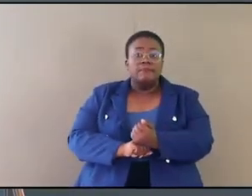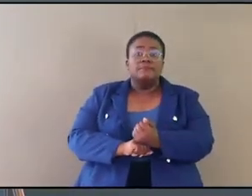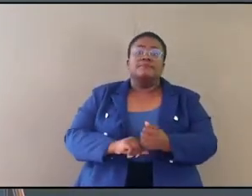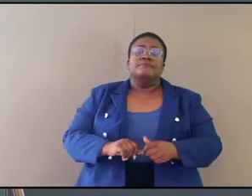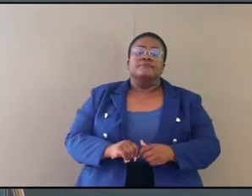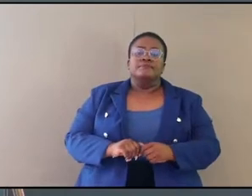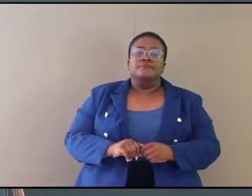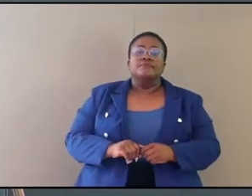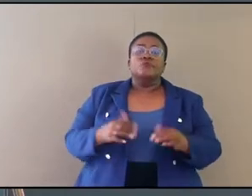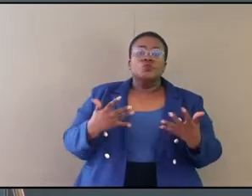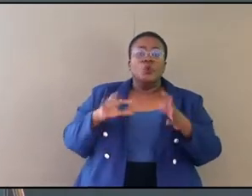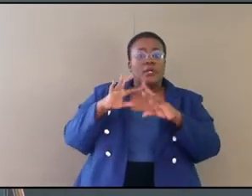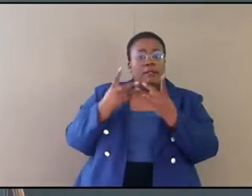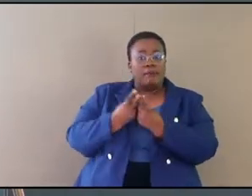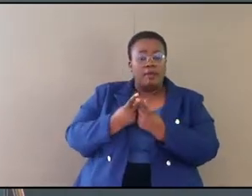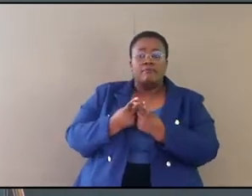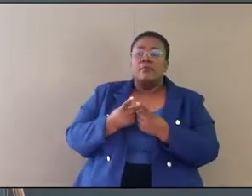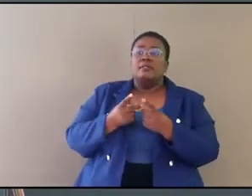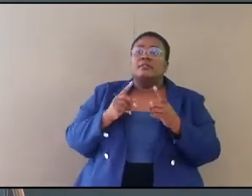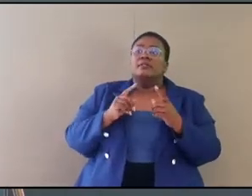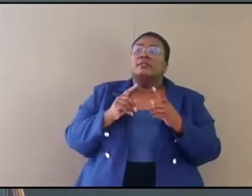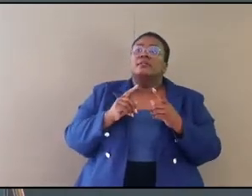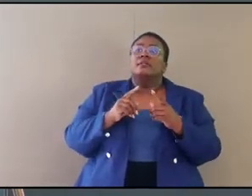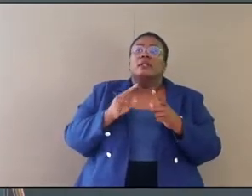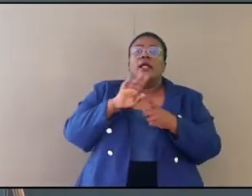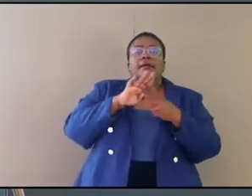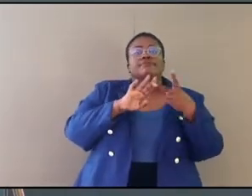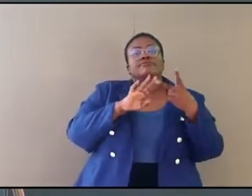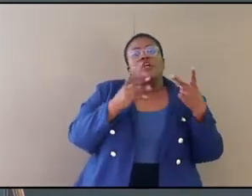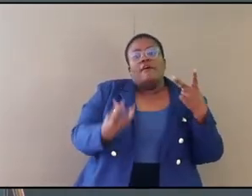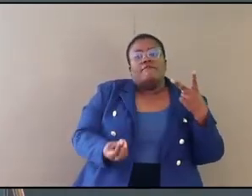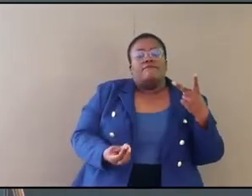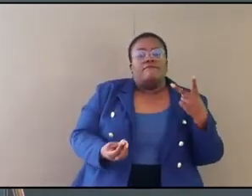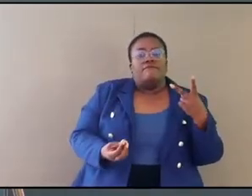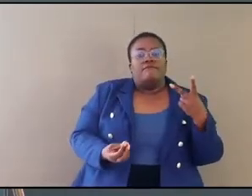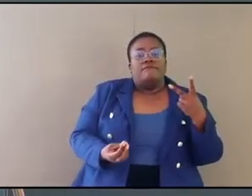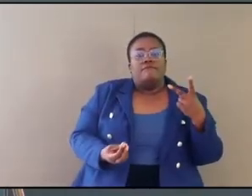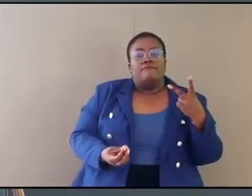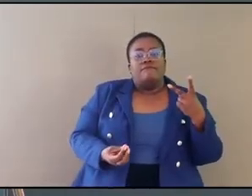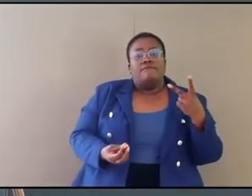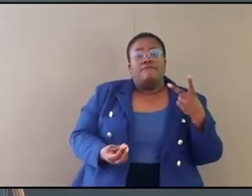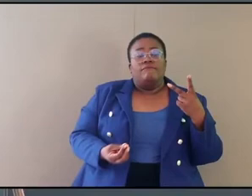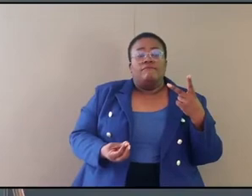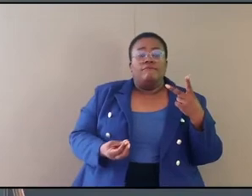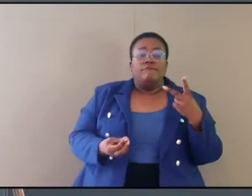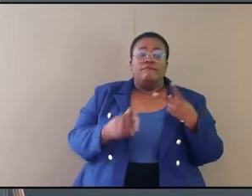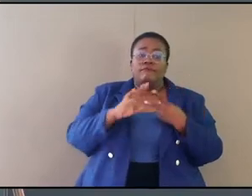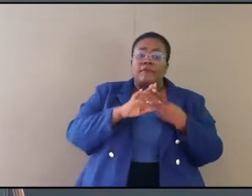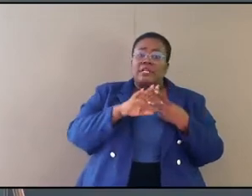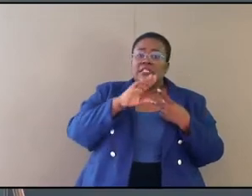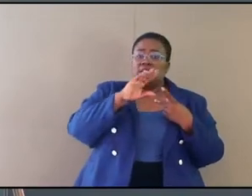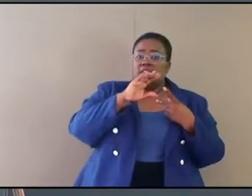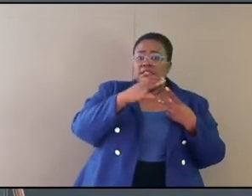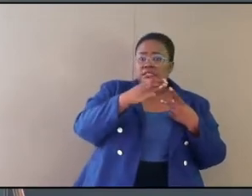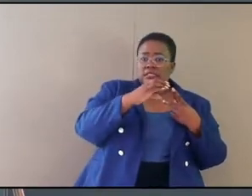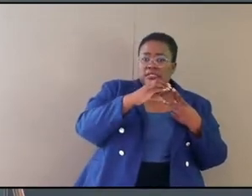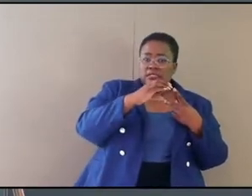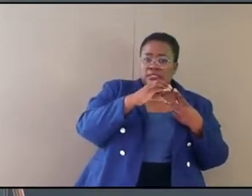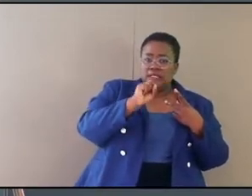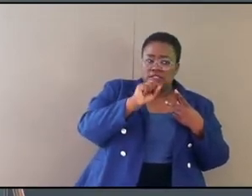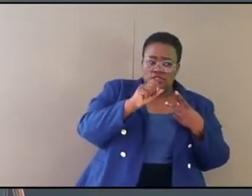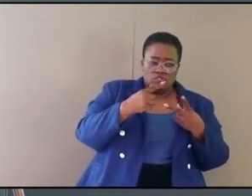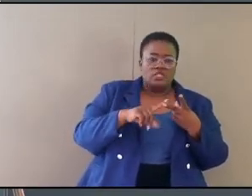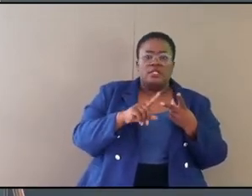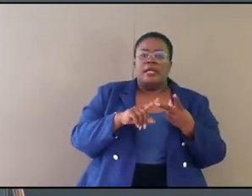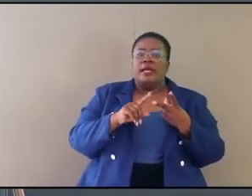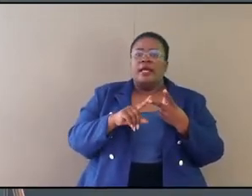the department currently provides two grants that are primarily for poverty alleviation, the CSG and the COVID SRG